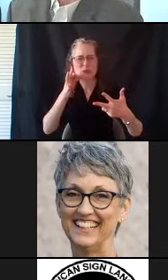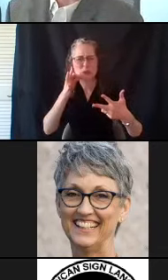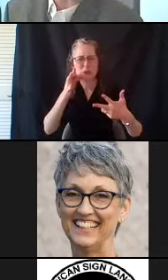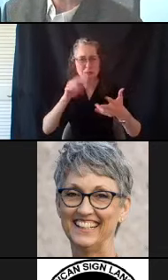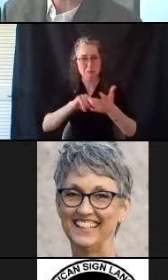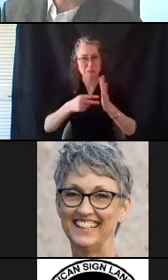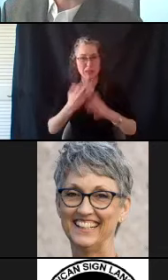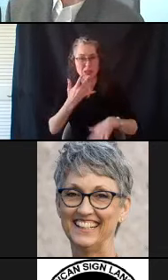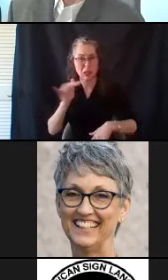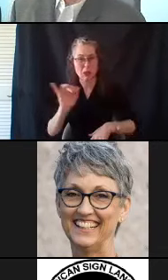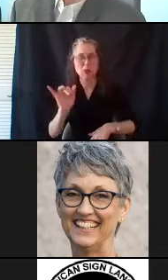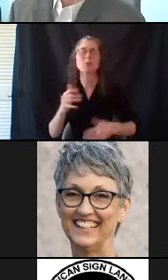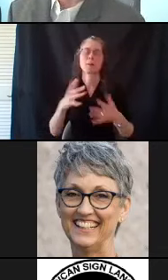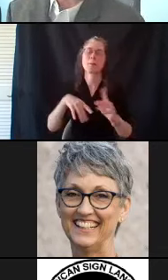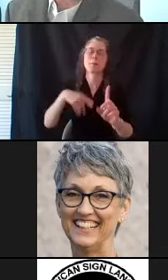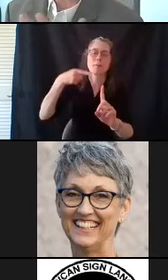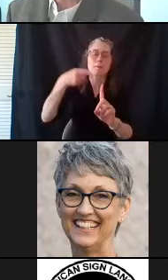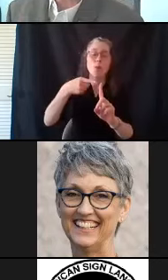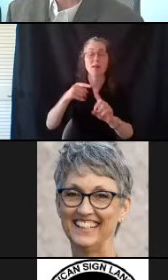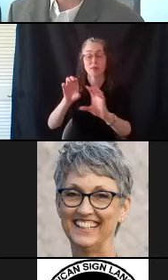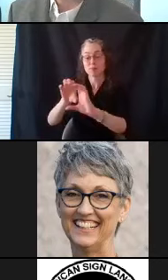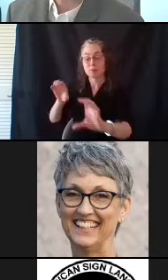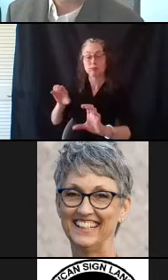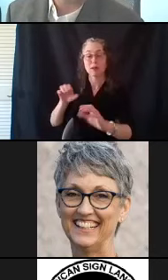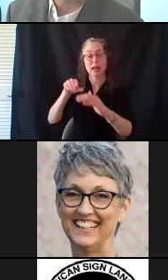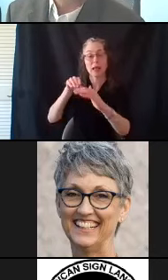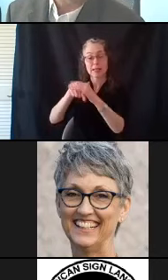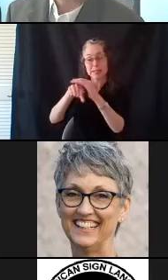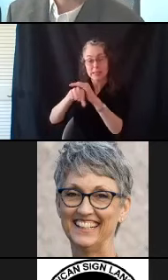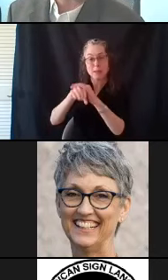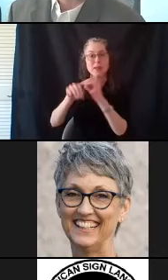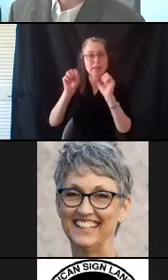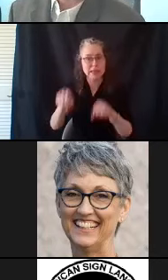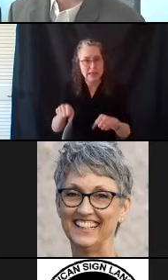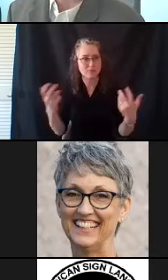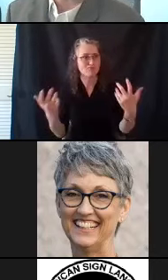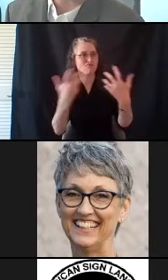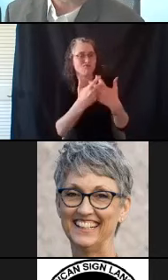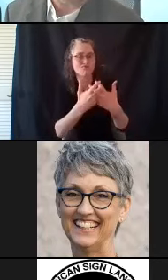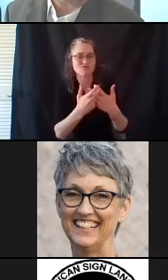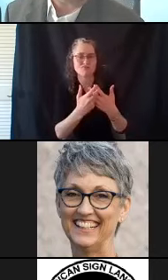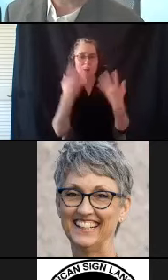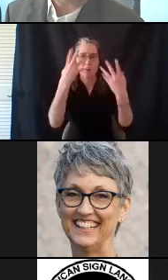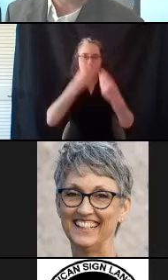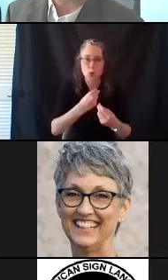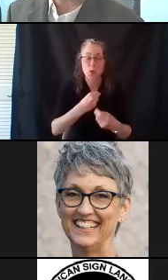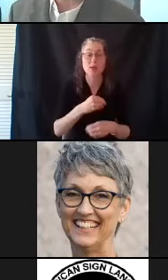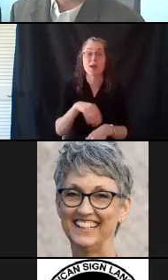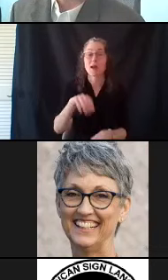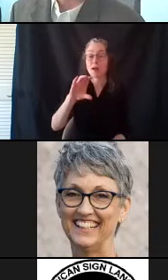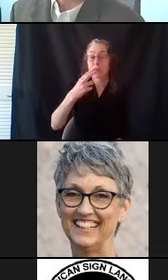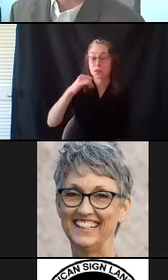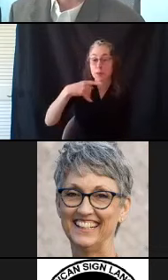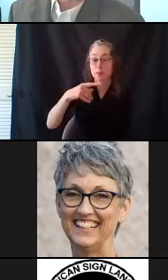So it's aesthetically pleasing. And we've even seen where Chip and Joanna in Waco have done accessibility and visitability